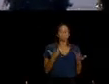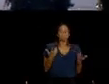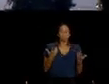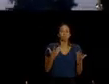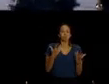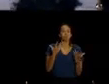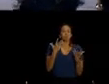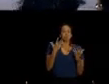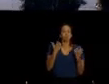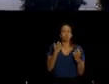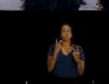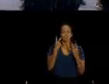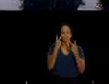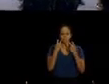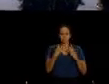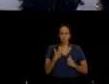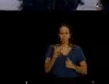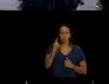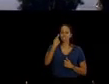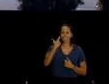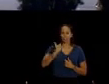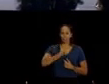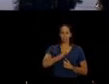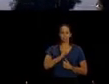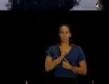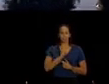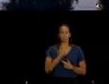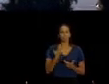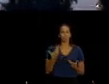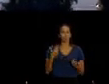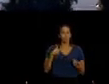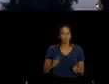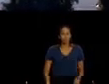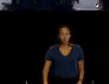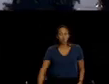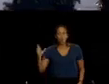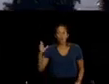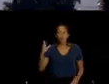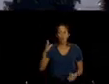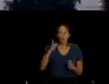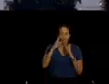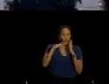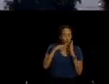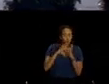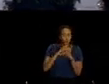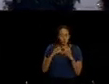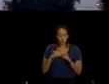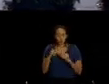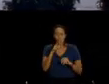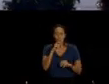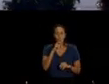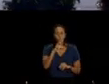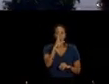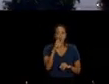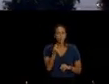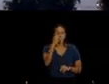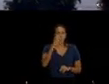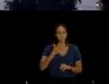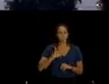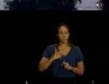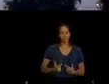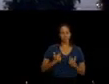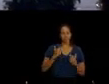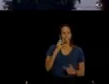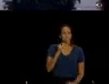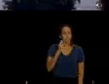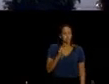up on stories written by people who did not look like me and did not understand my lived experience. And I love